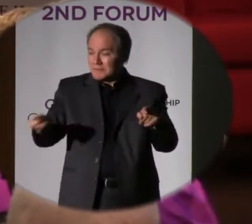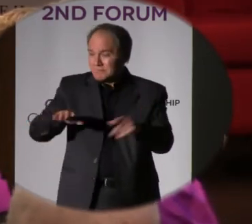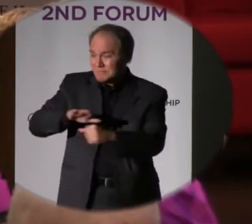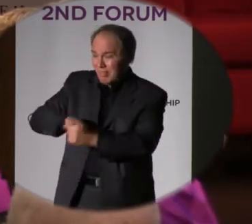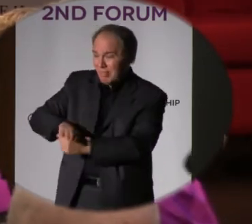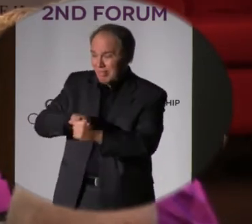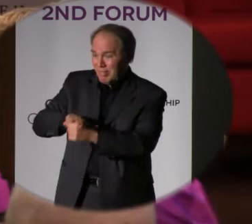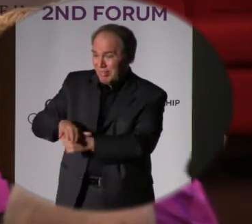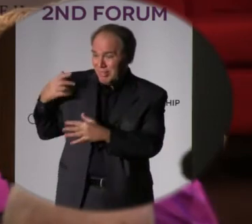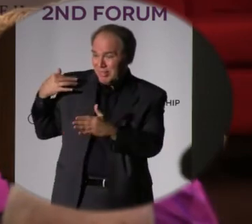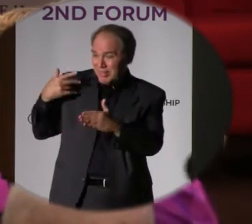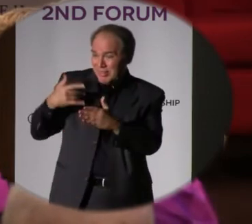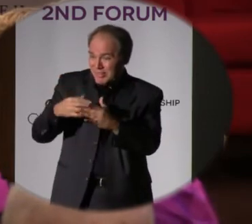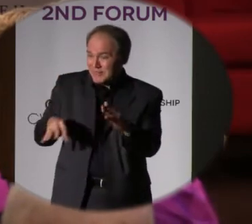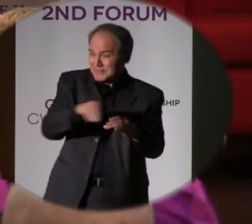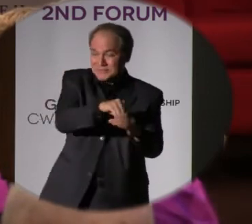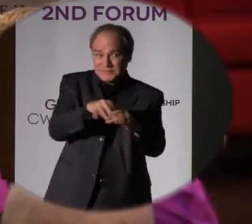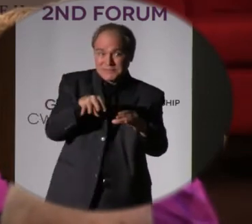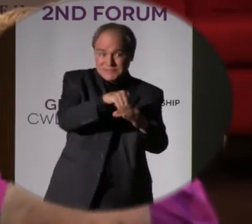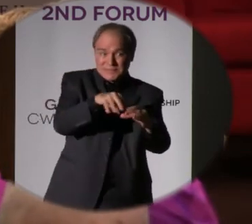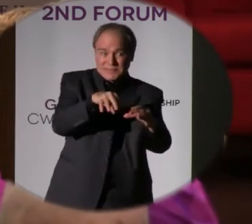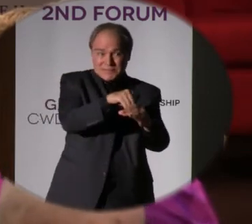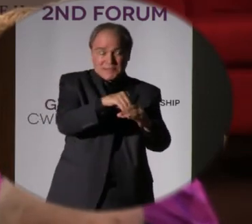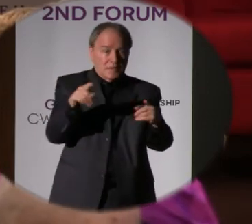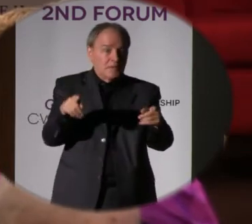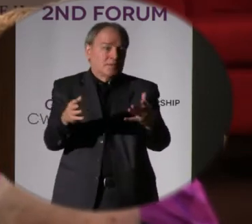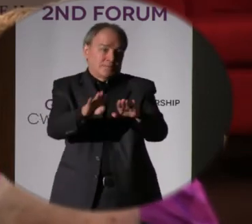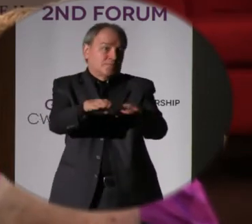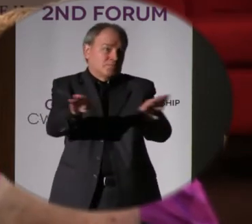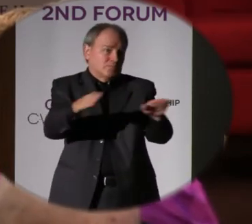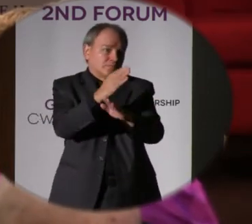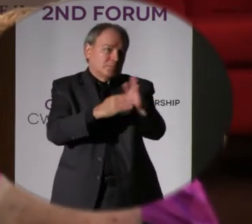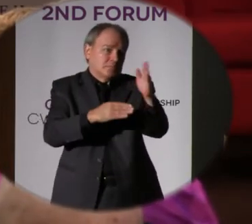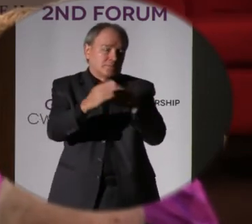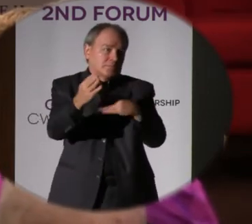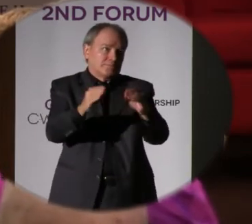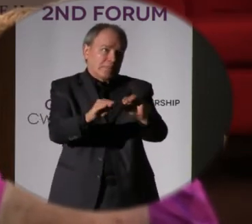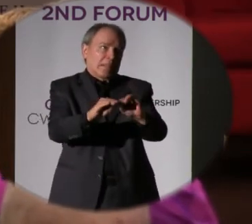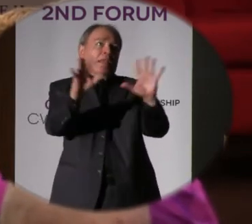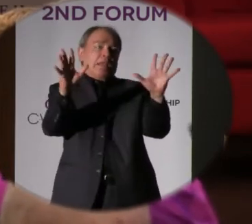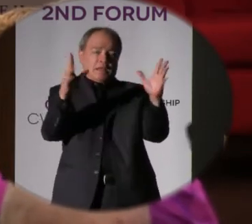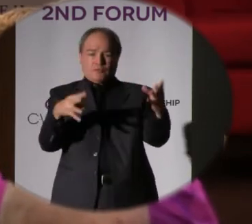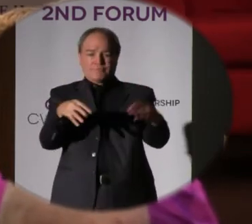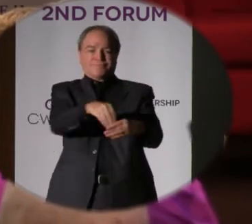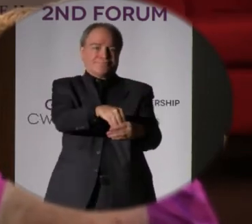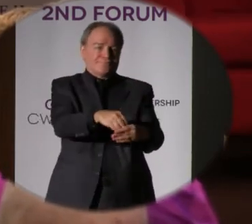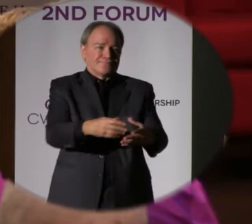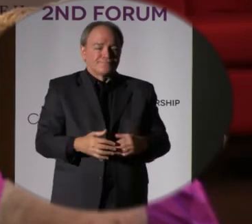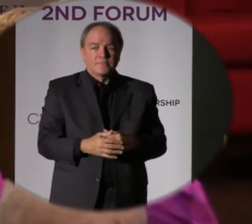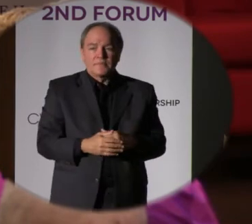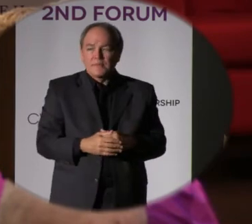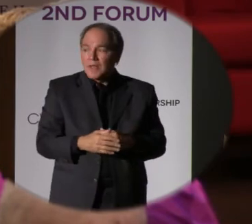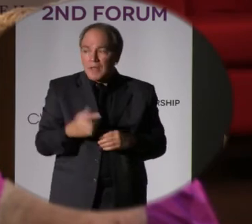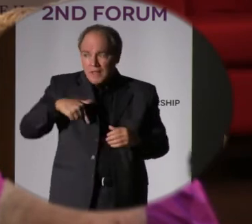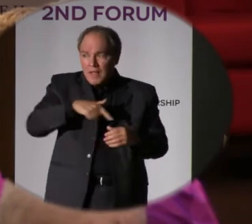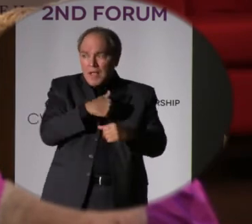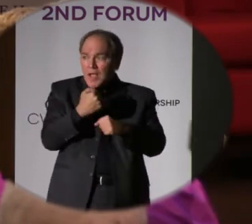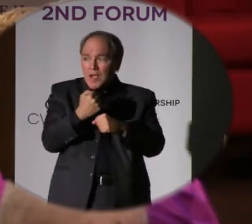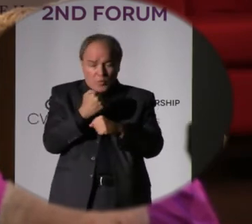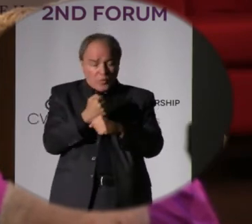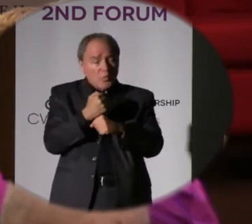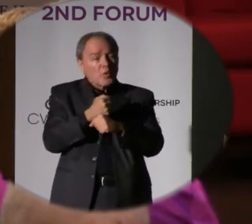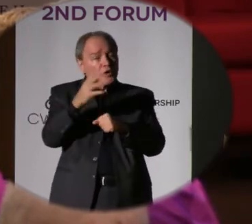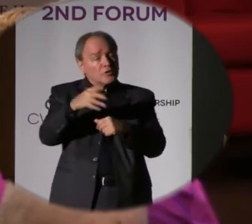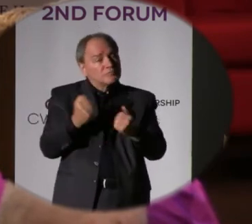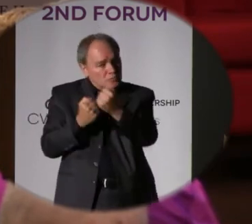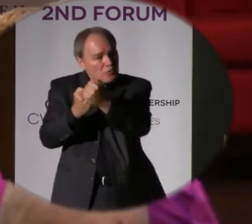it brings children with disabilities right there to the center of the agenda. Our work is, again, to support governments